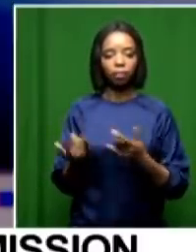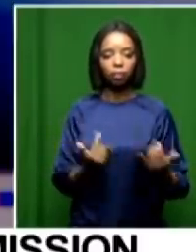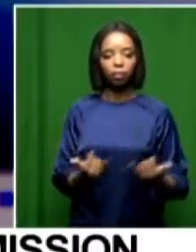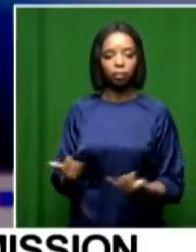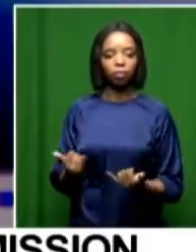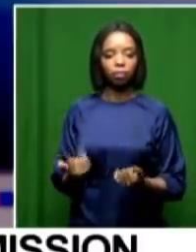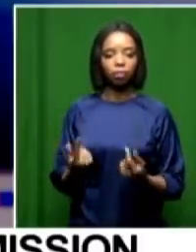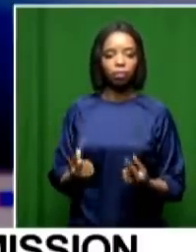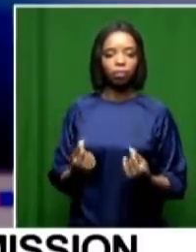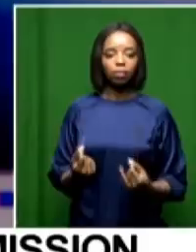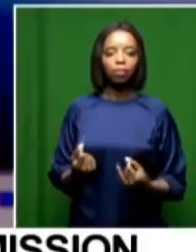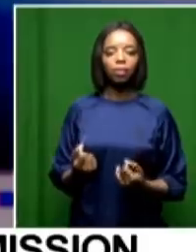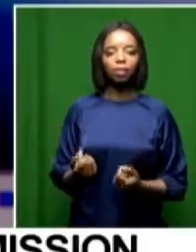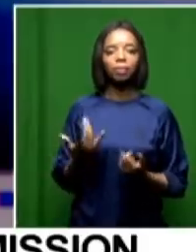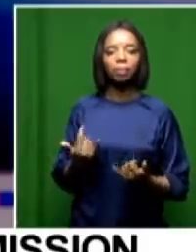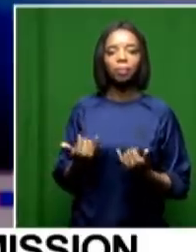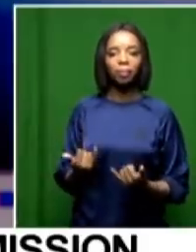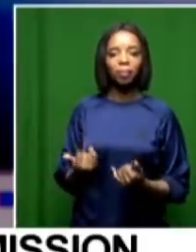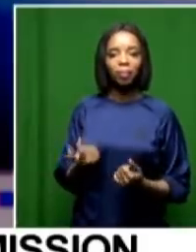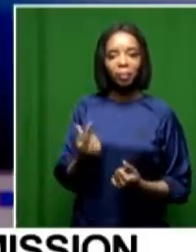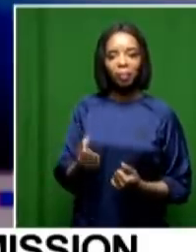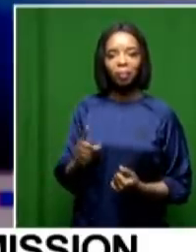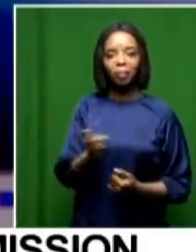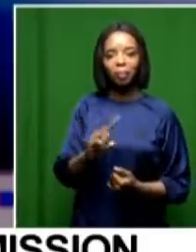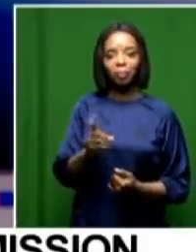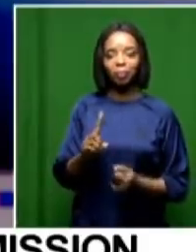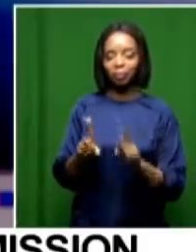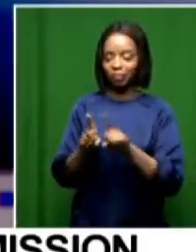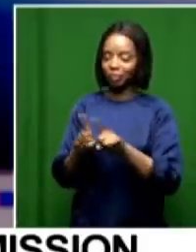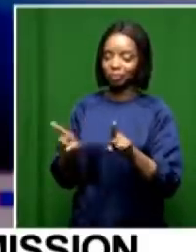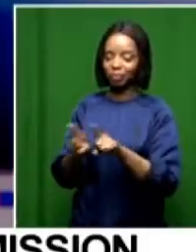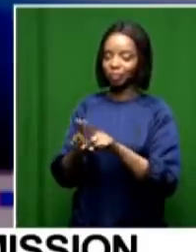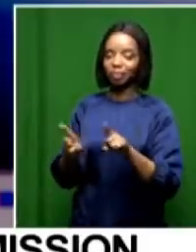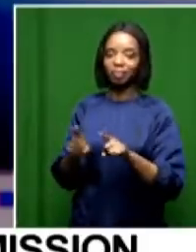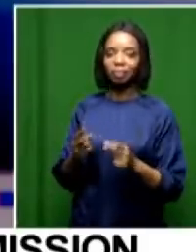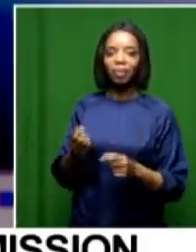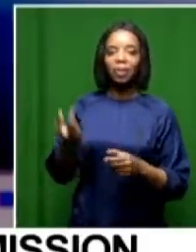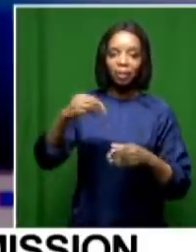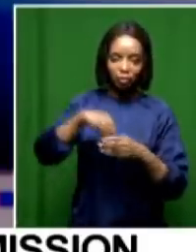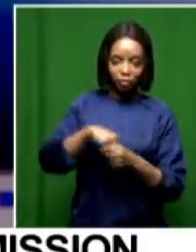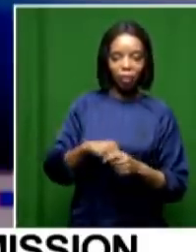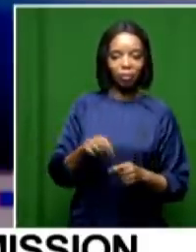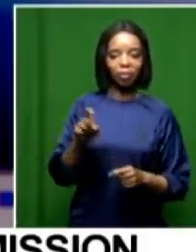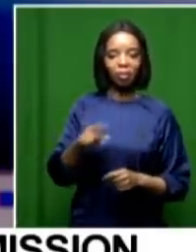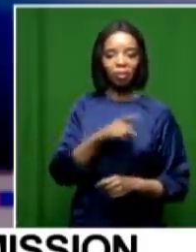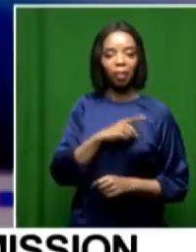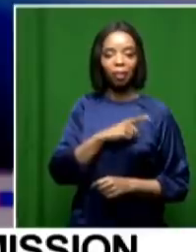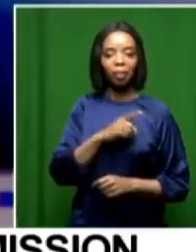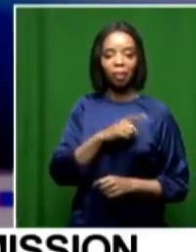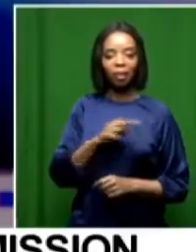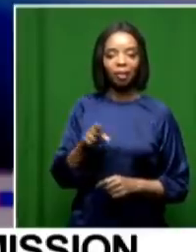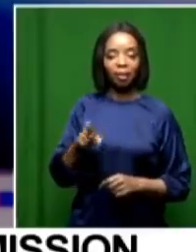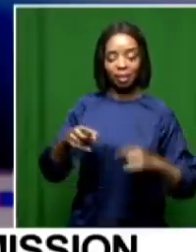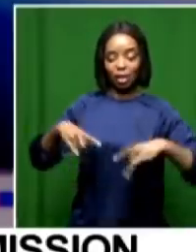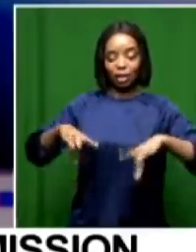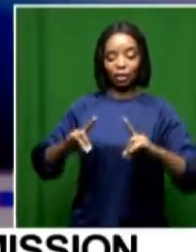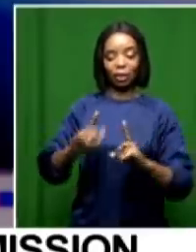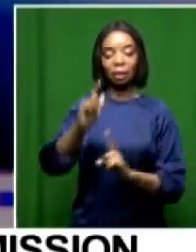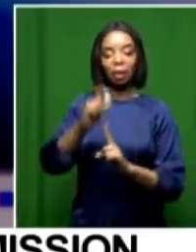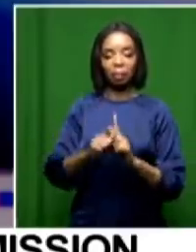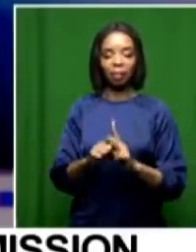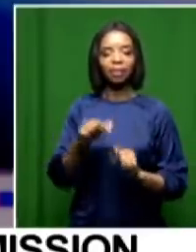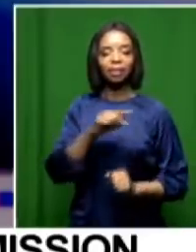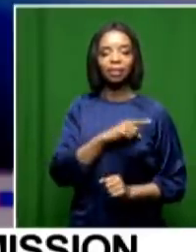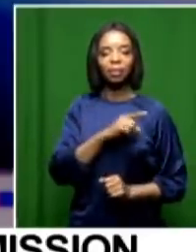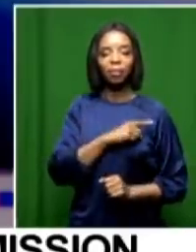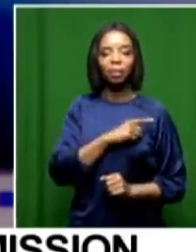intermediaries, which will facilitate these bribes and buy political influence. And Ramaphosa was part and parcel of that because he was the chairperson of Optimum